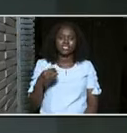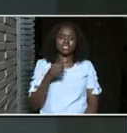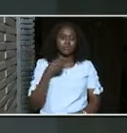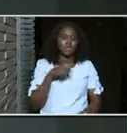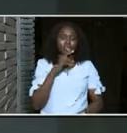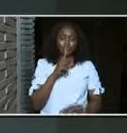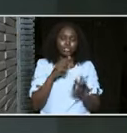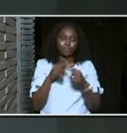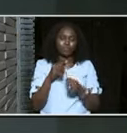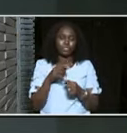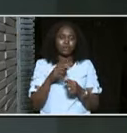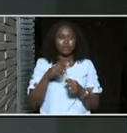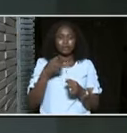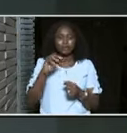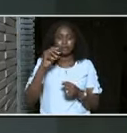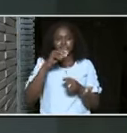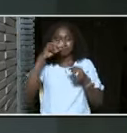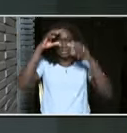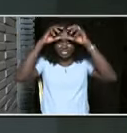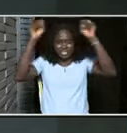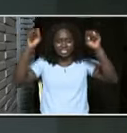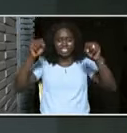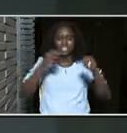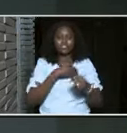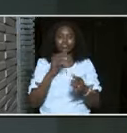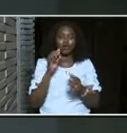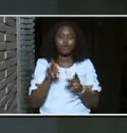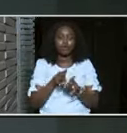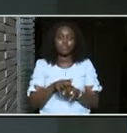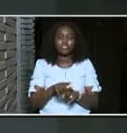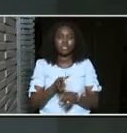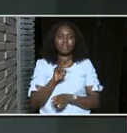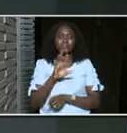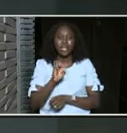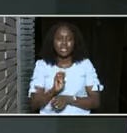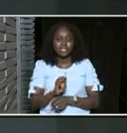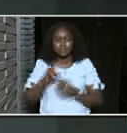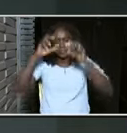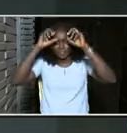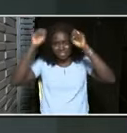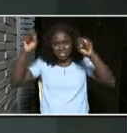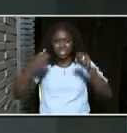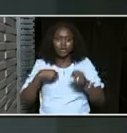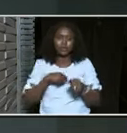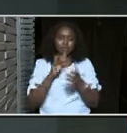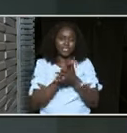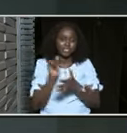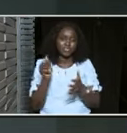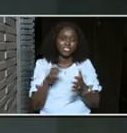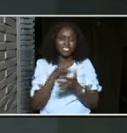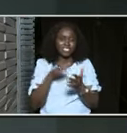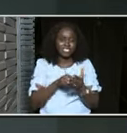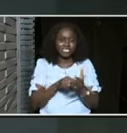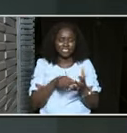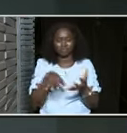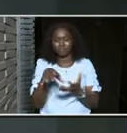candidates of the presidency and of course, vice president. We believe this combination is the